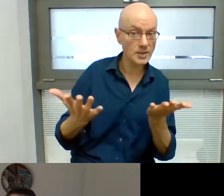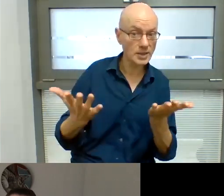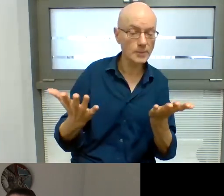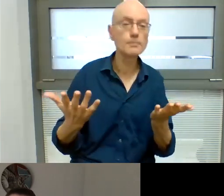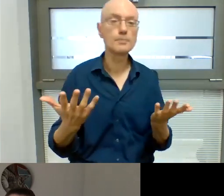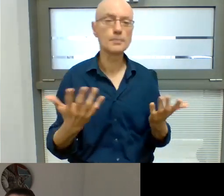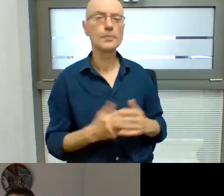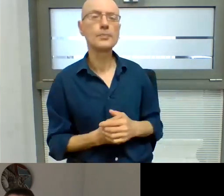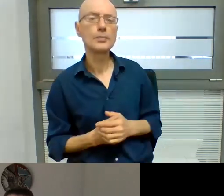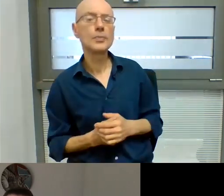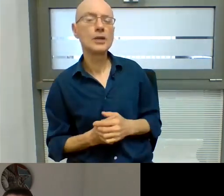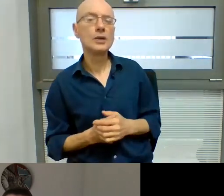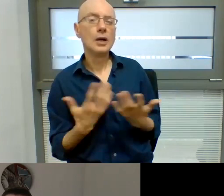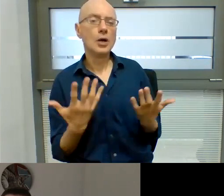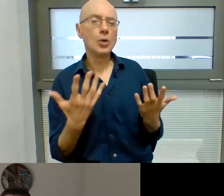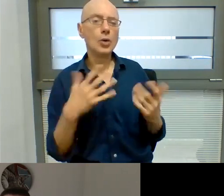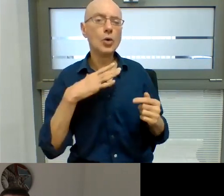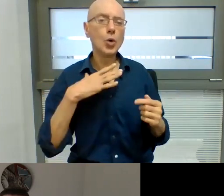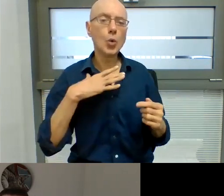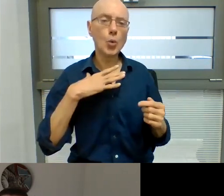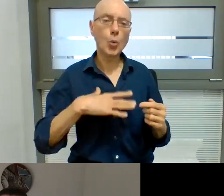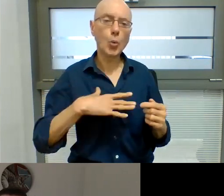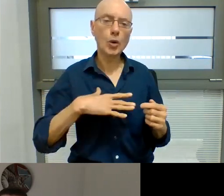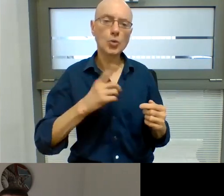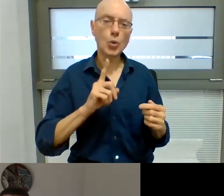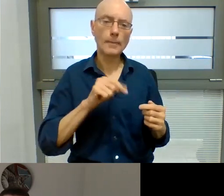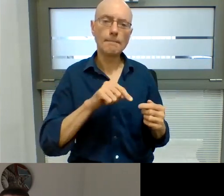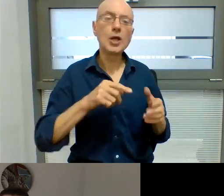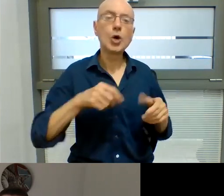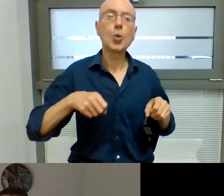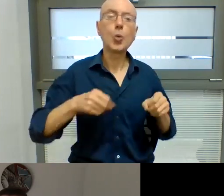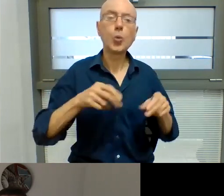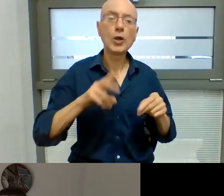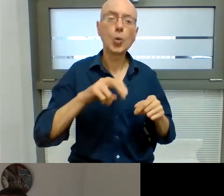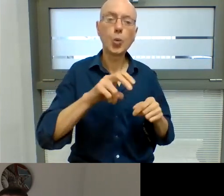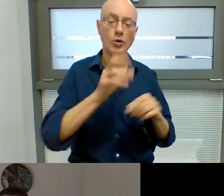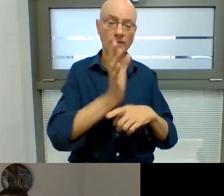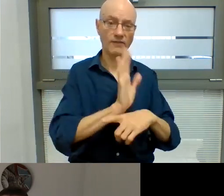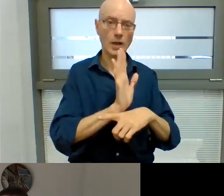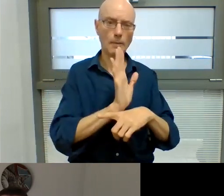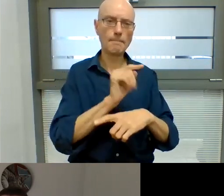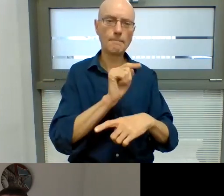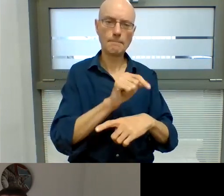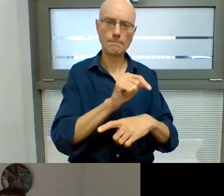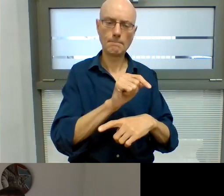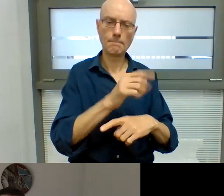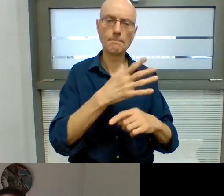see, the what I wanted to do with the wheel walk film is, I mean, I've got several